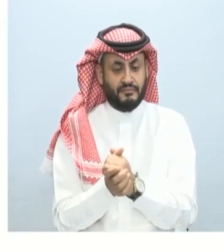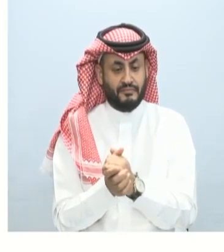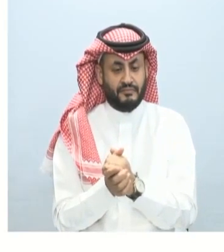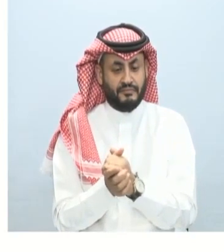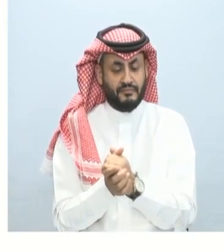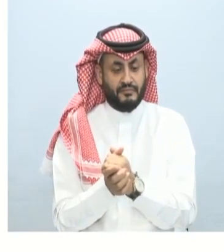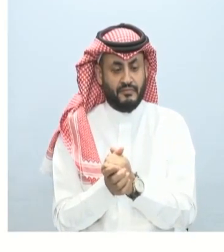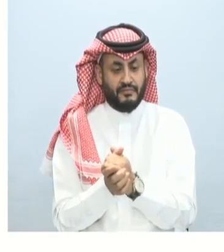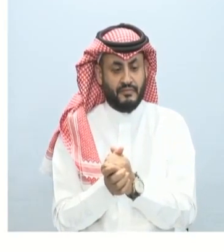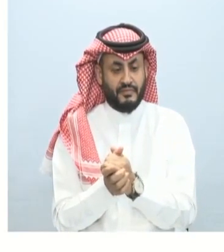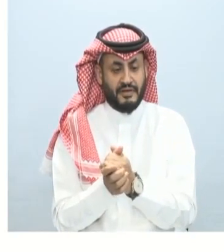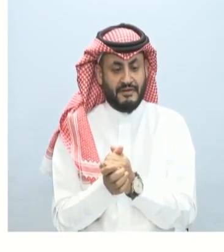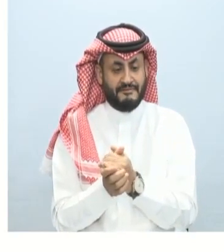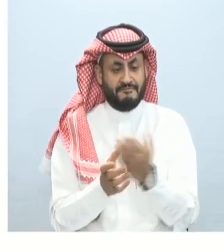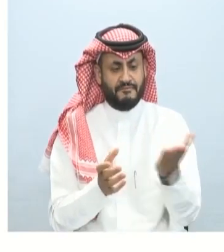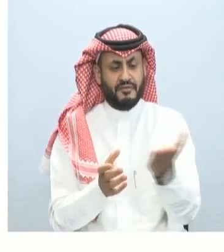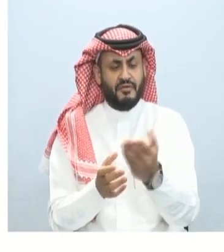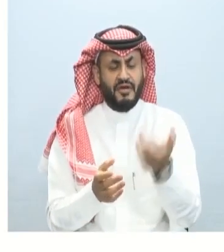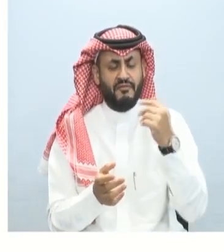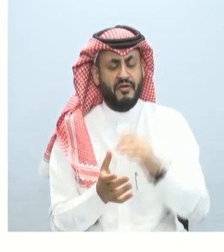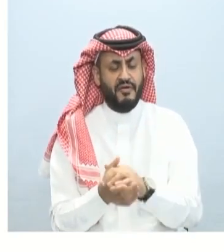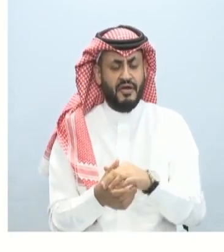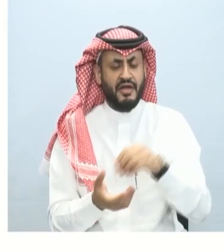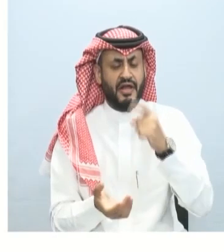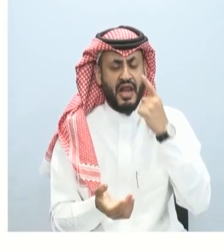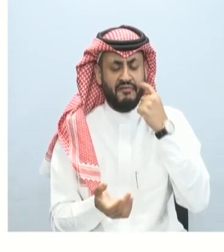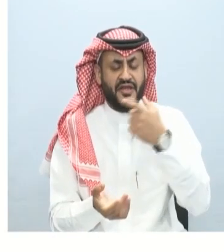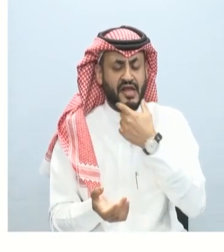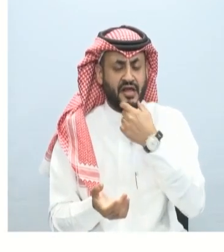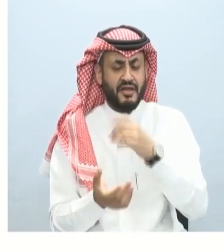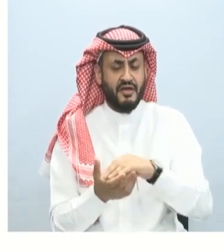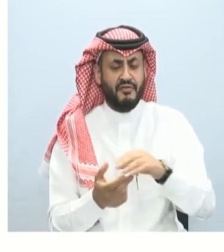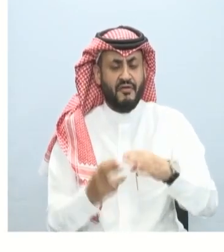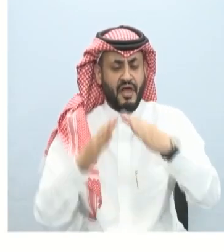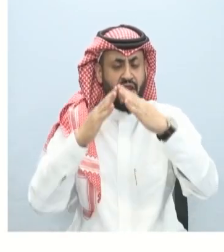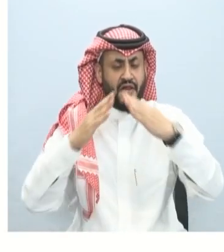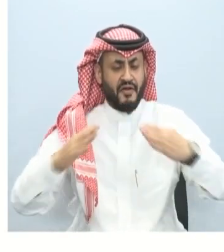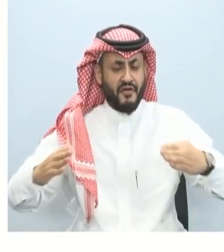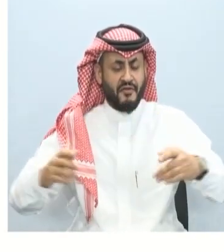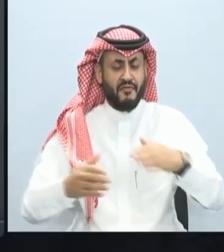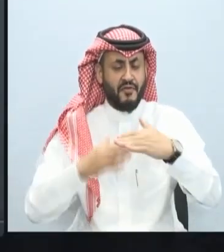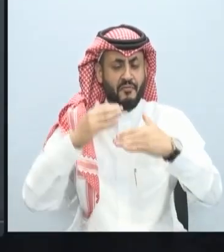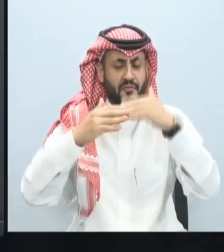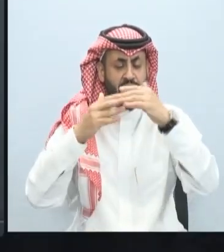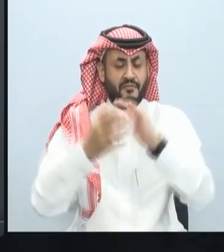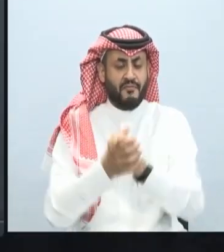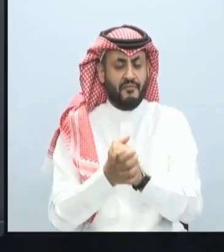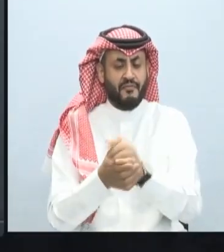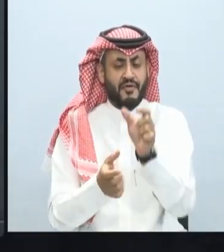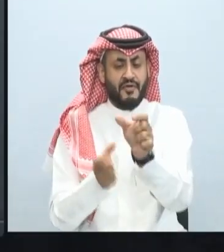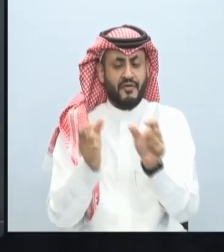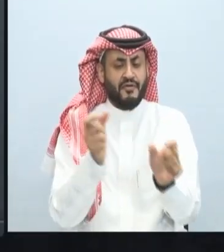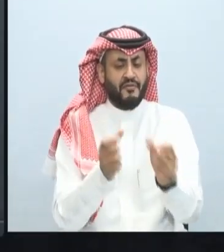Now, when he lived in Riyadh, he often drove by Faisaliya Tower. Just apply one of